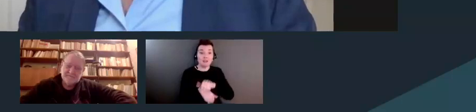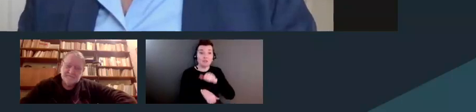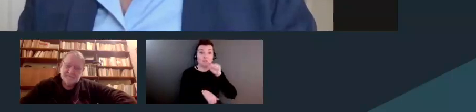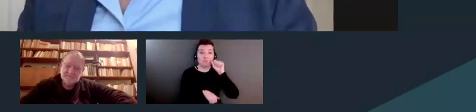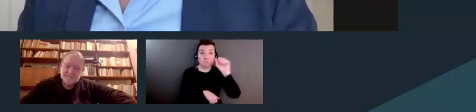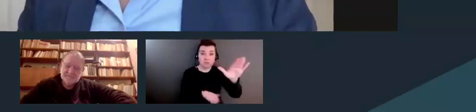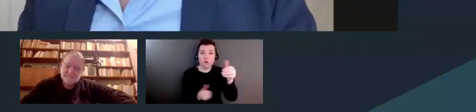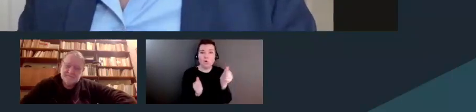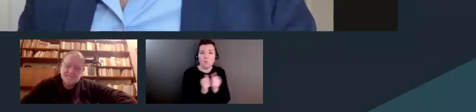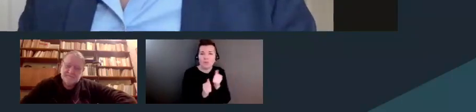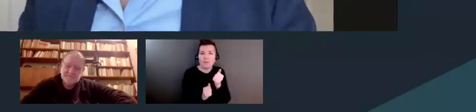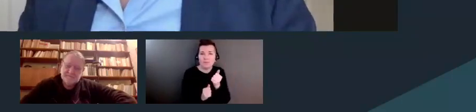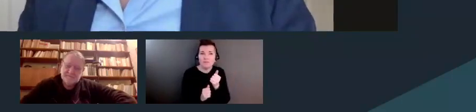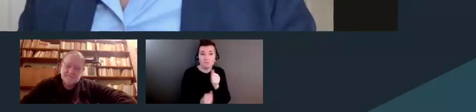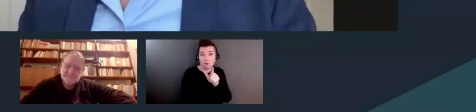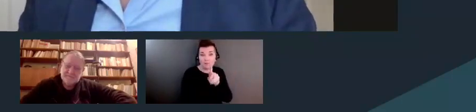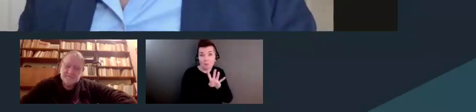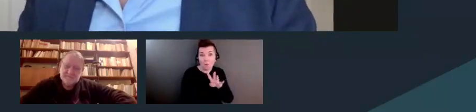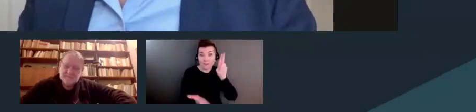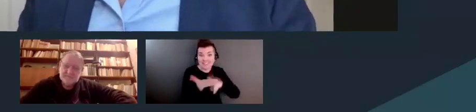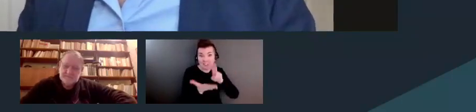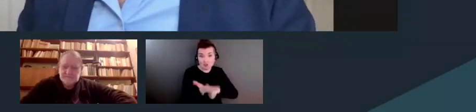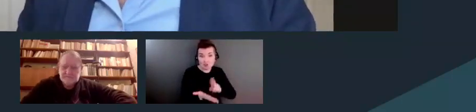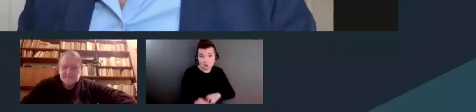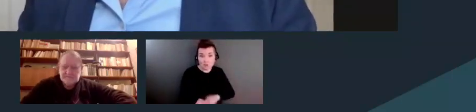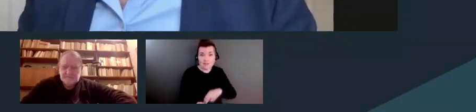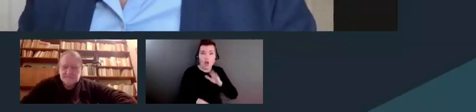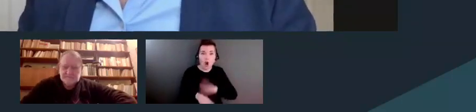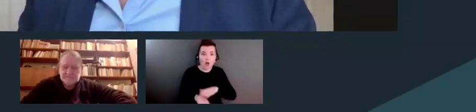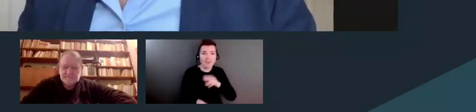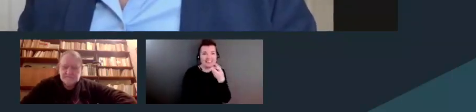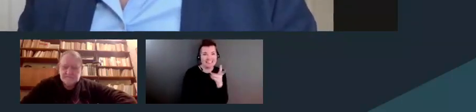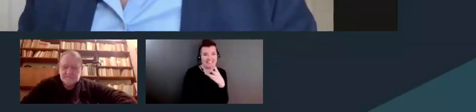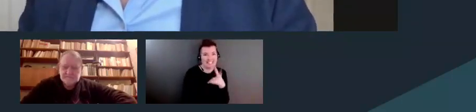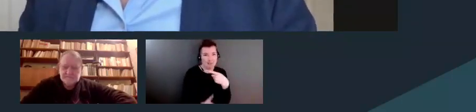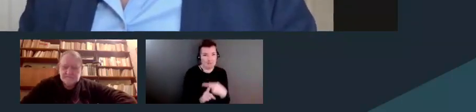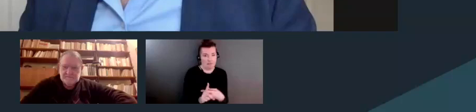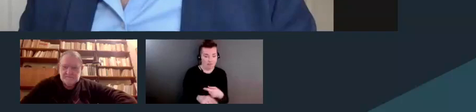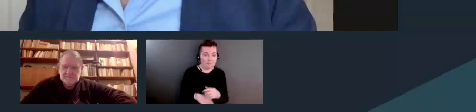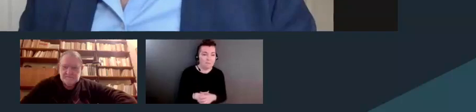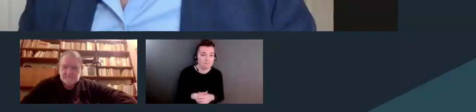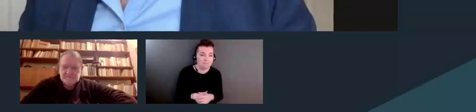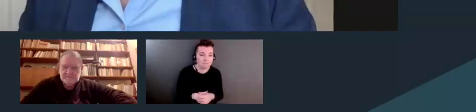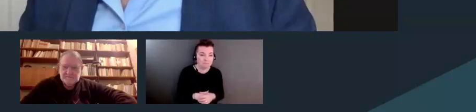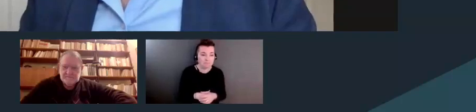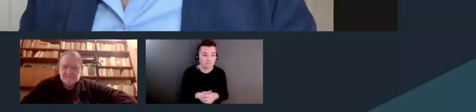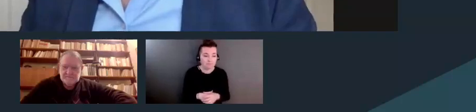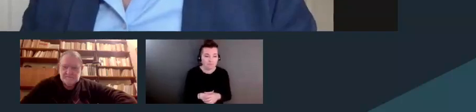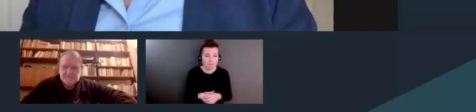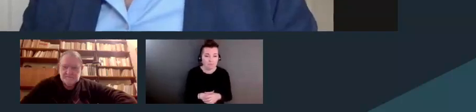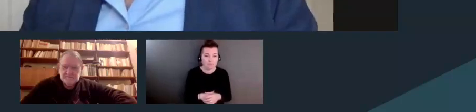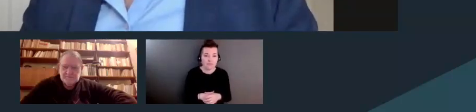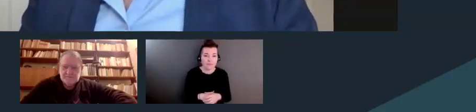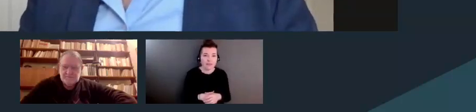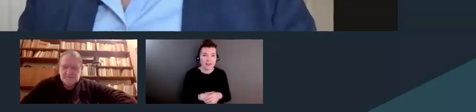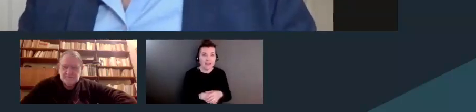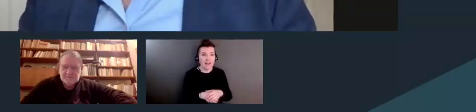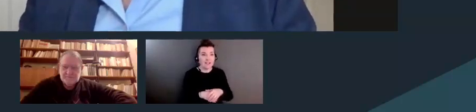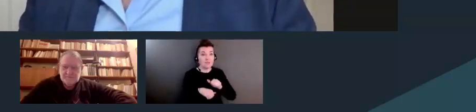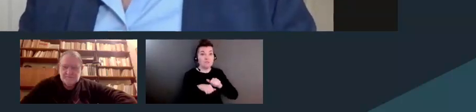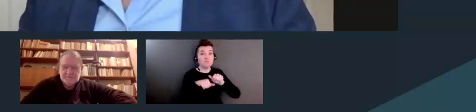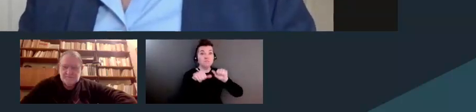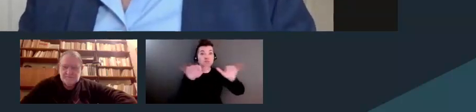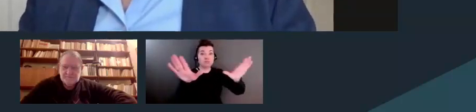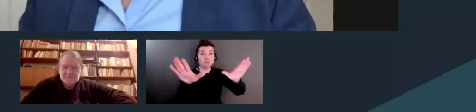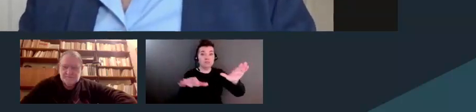signatures on the 16th, it had basically 3-day turnaround. It's a very fast turnaround to